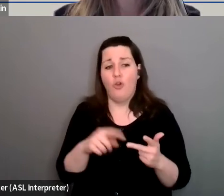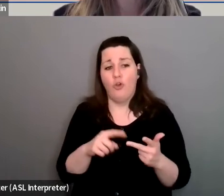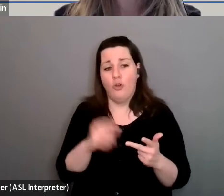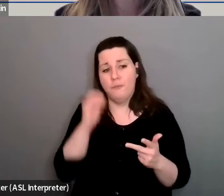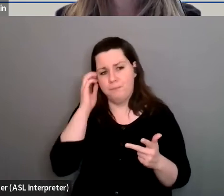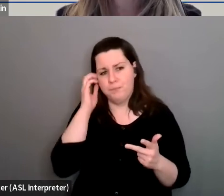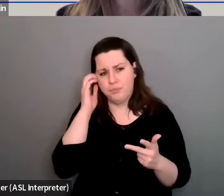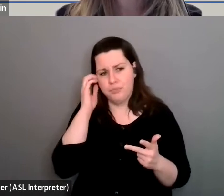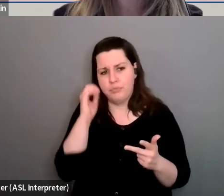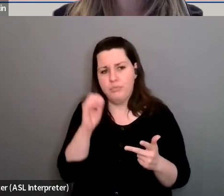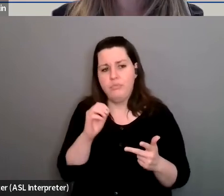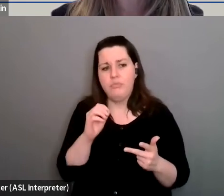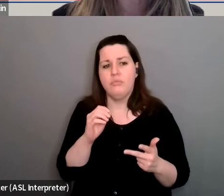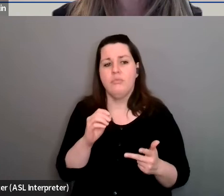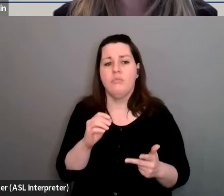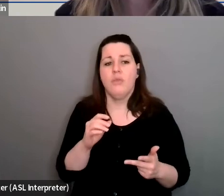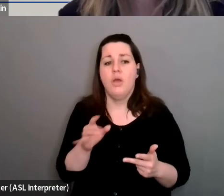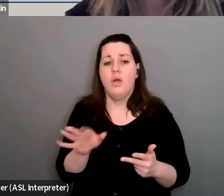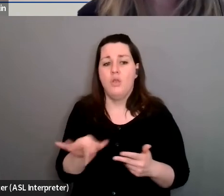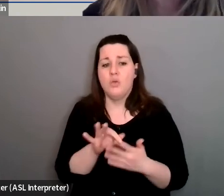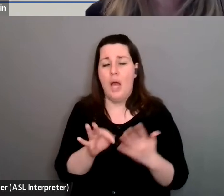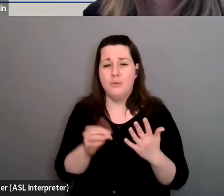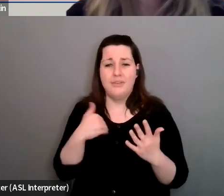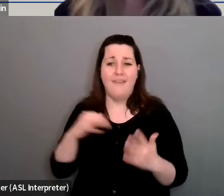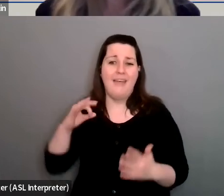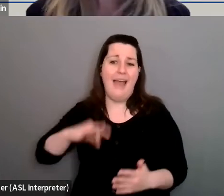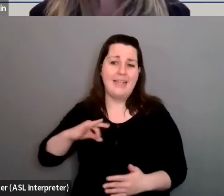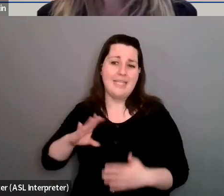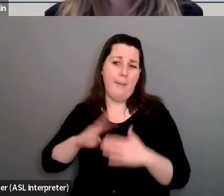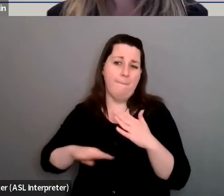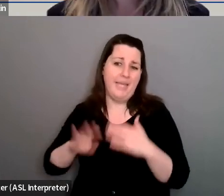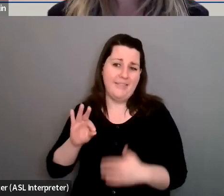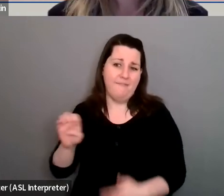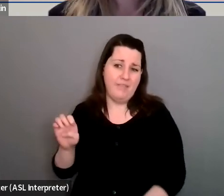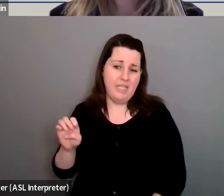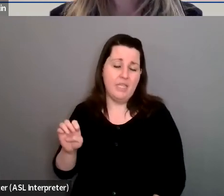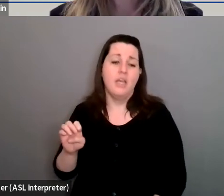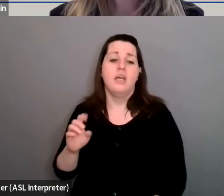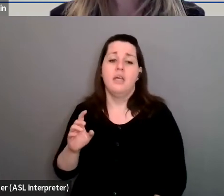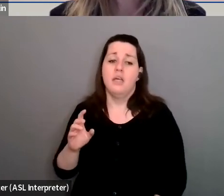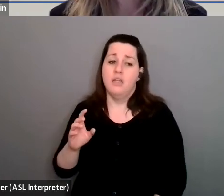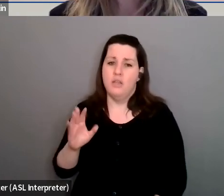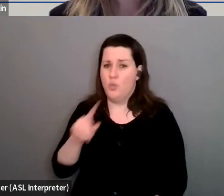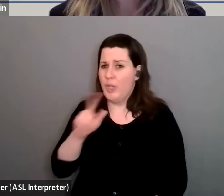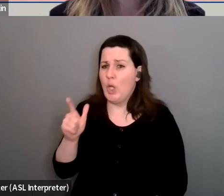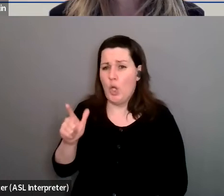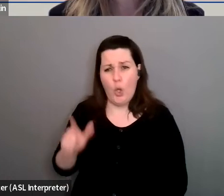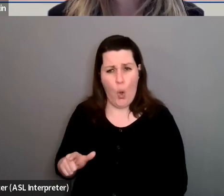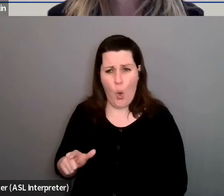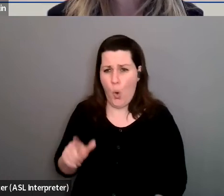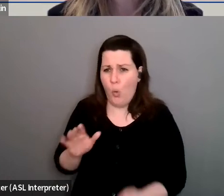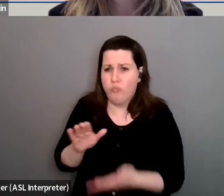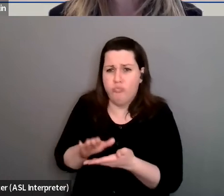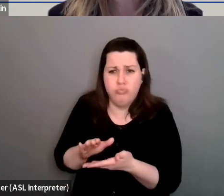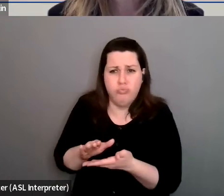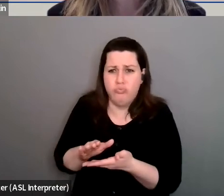that the options also have additional asset-based fees. They are incredibly low,